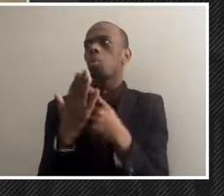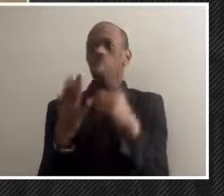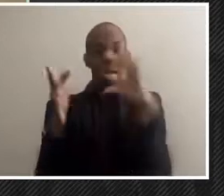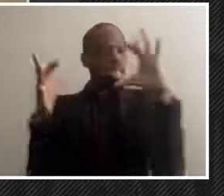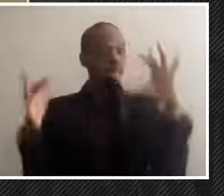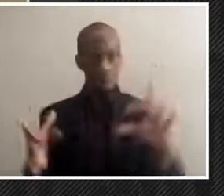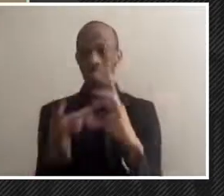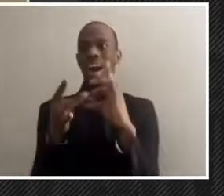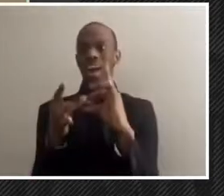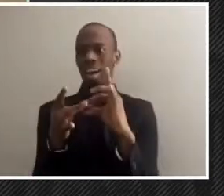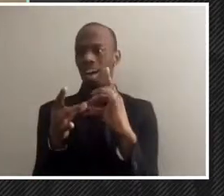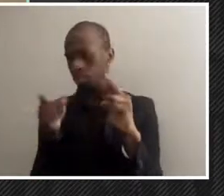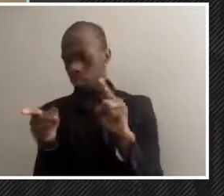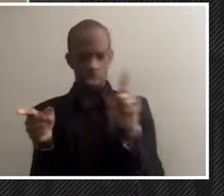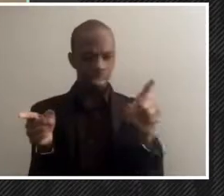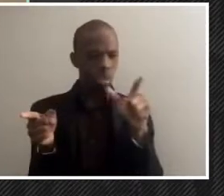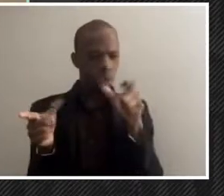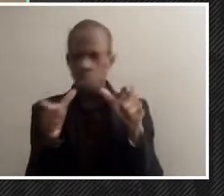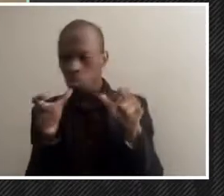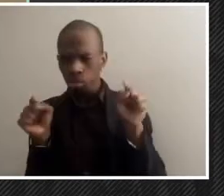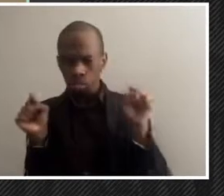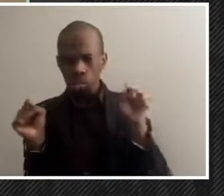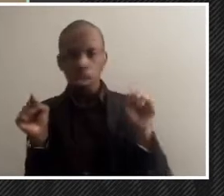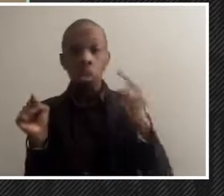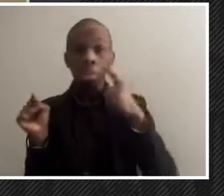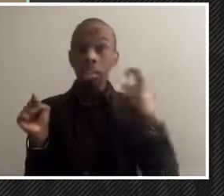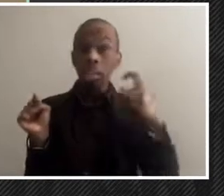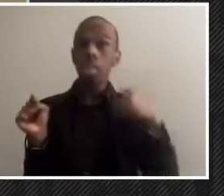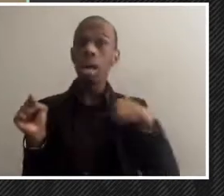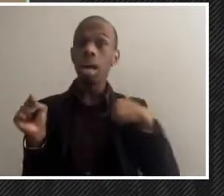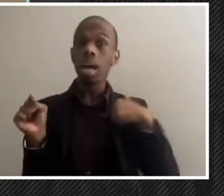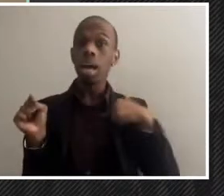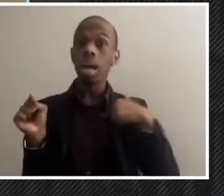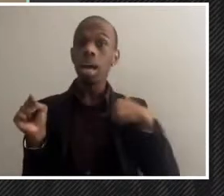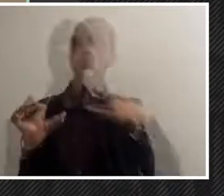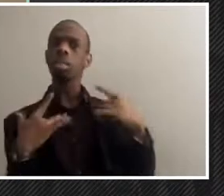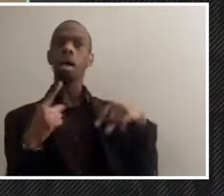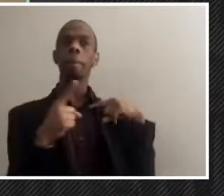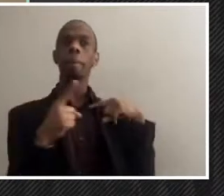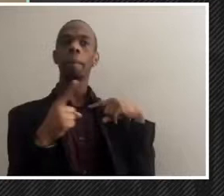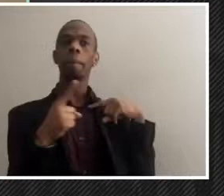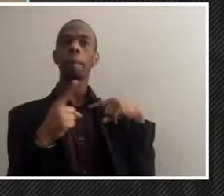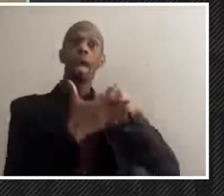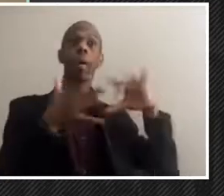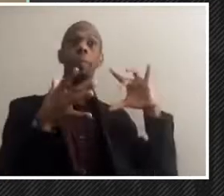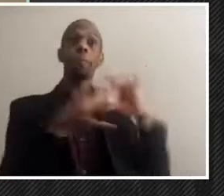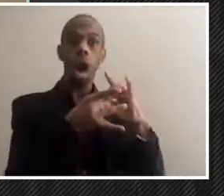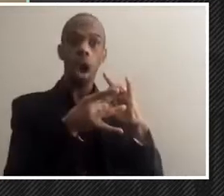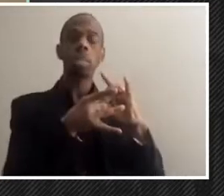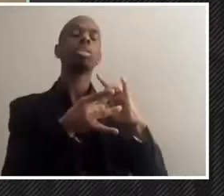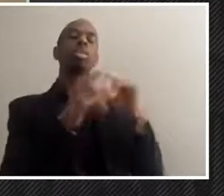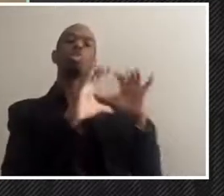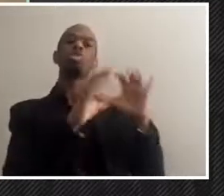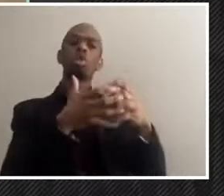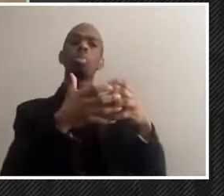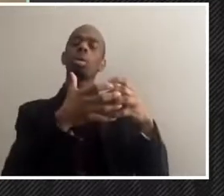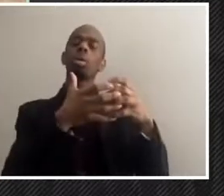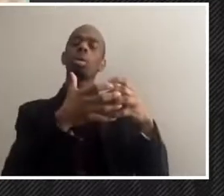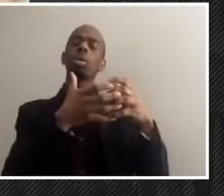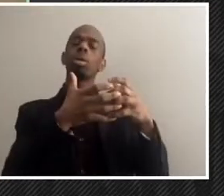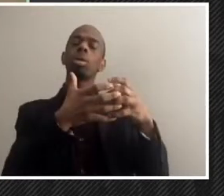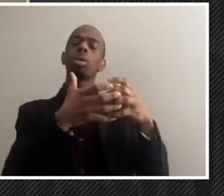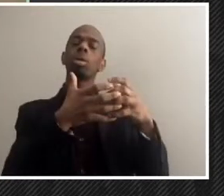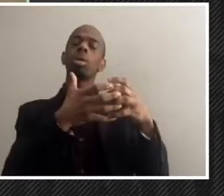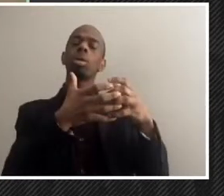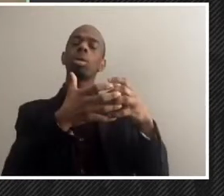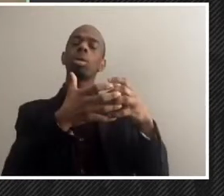worried about keeping that broad coalition that helped get Biden elected together, because even that is holding on by a thread. And